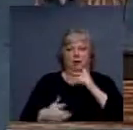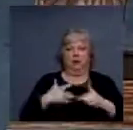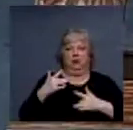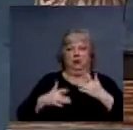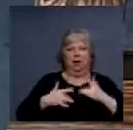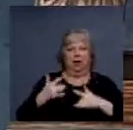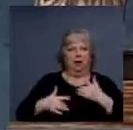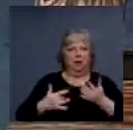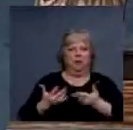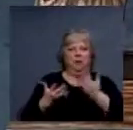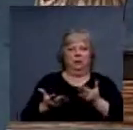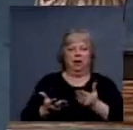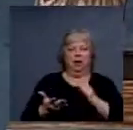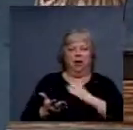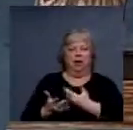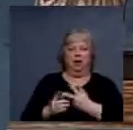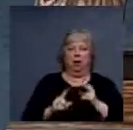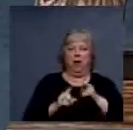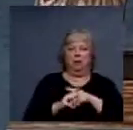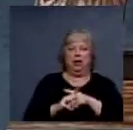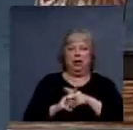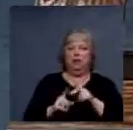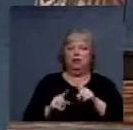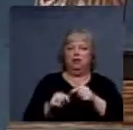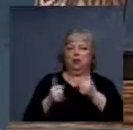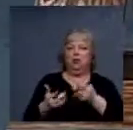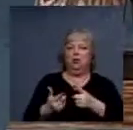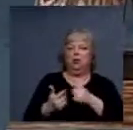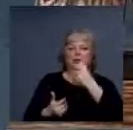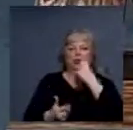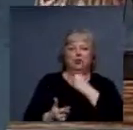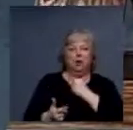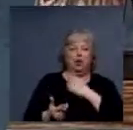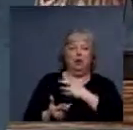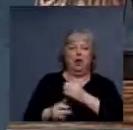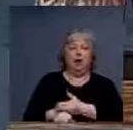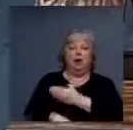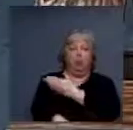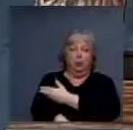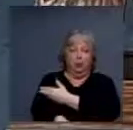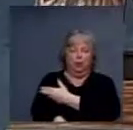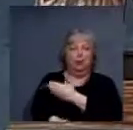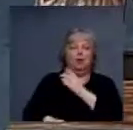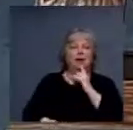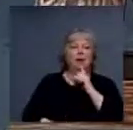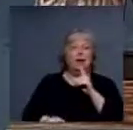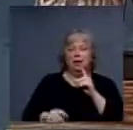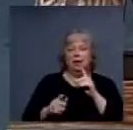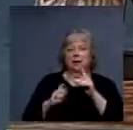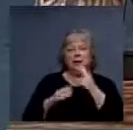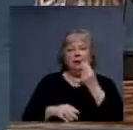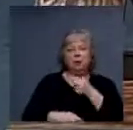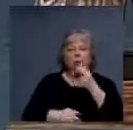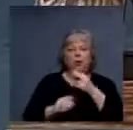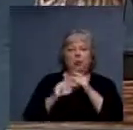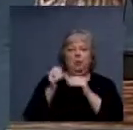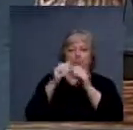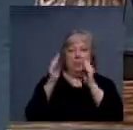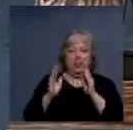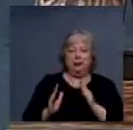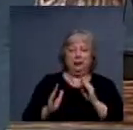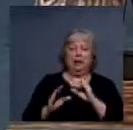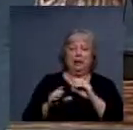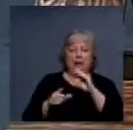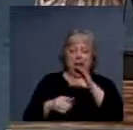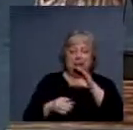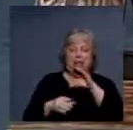this application to you to preserve and improve a landmark historic building in Little Rock,